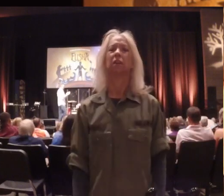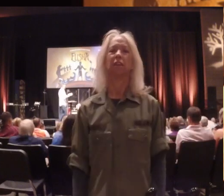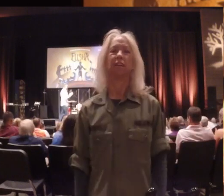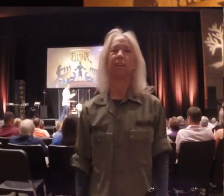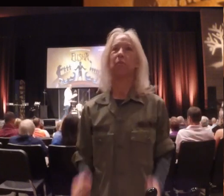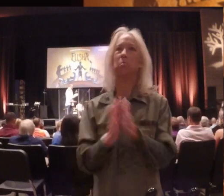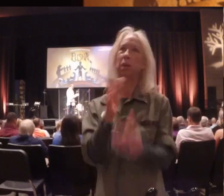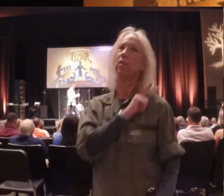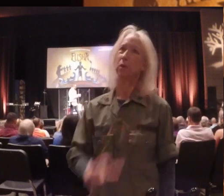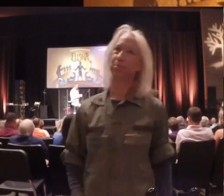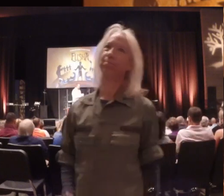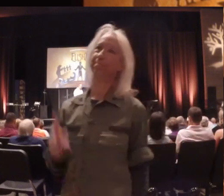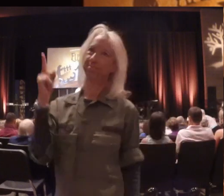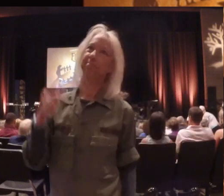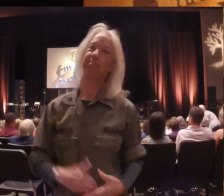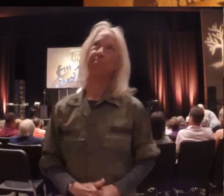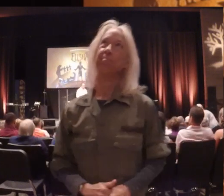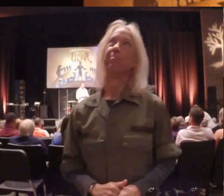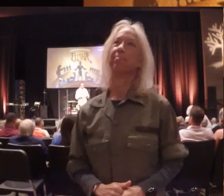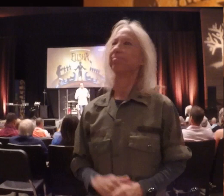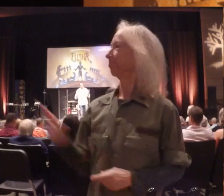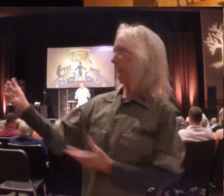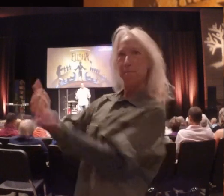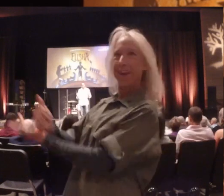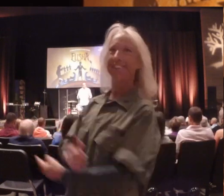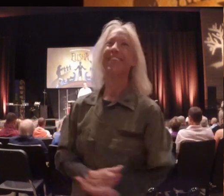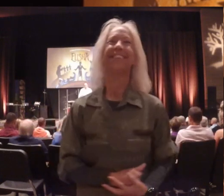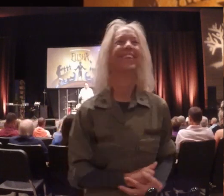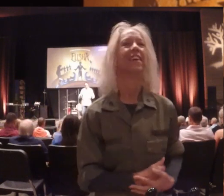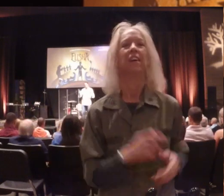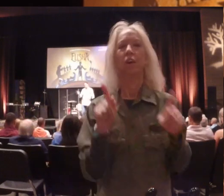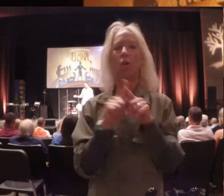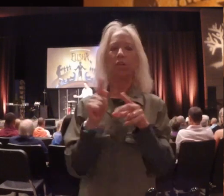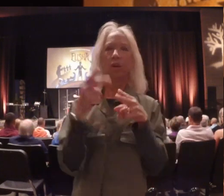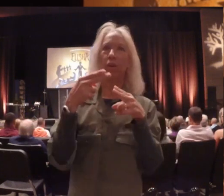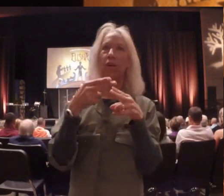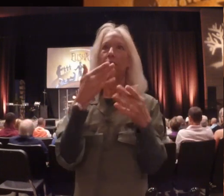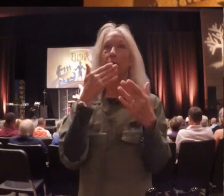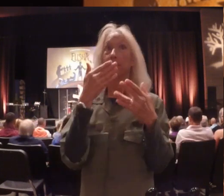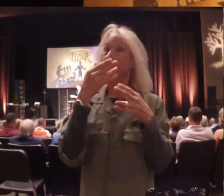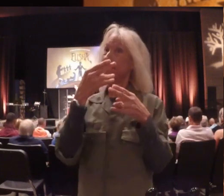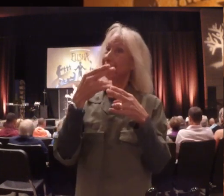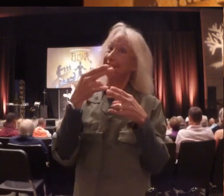We praise the Lord for that. Amen. But we also call this a good problem.